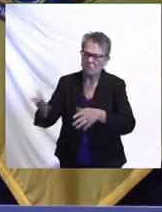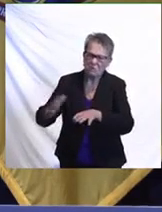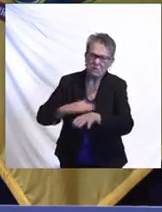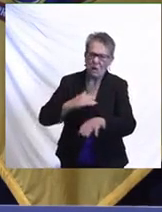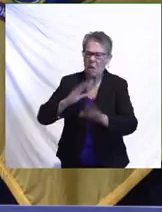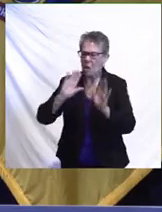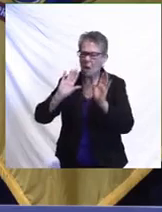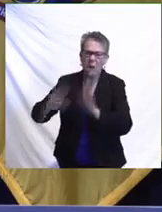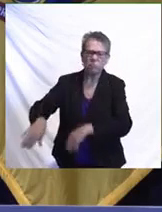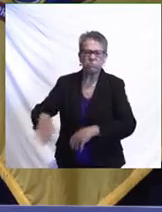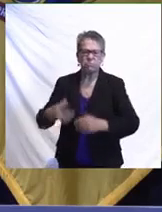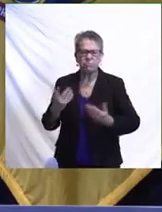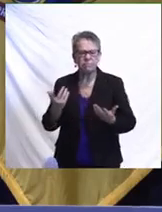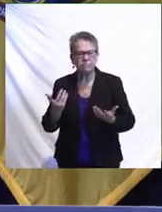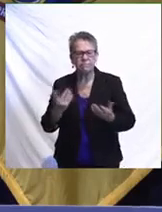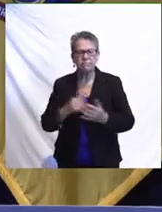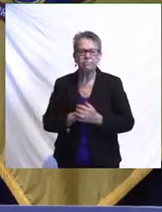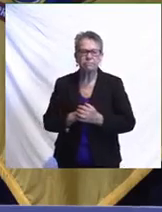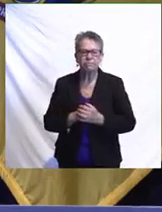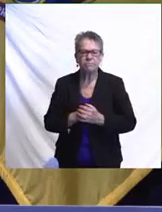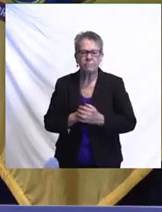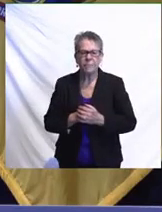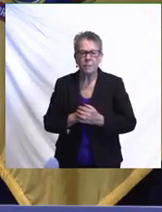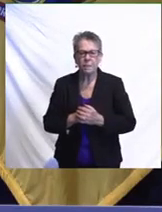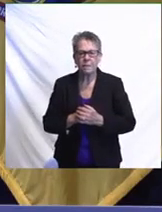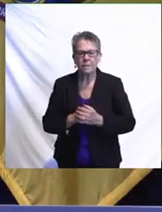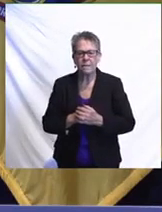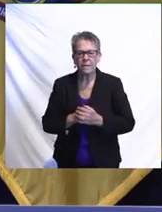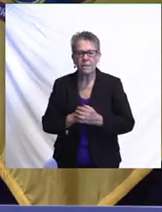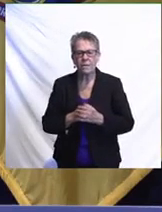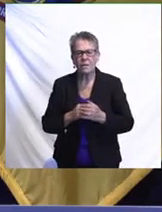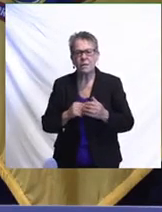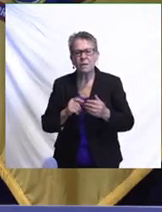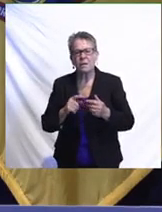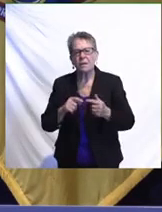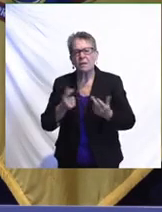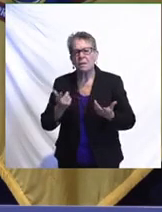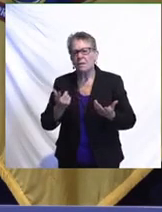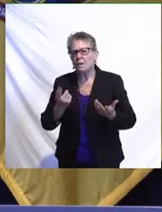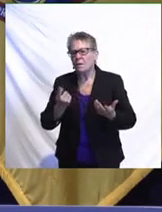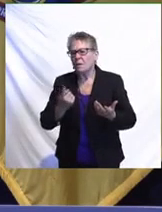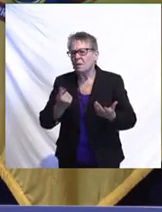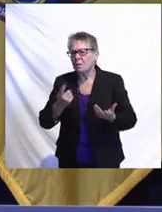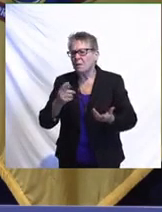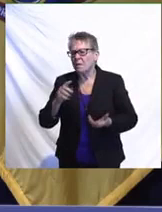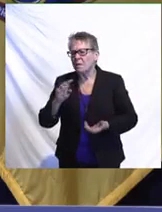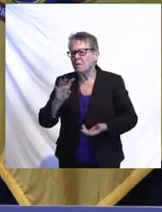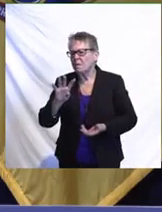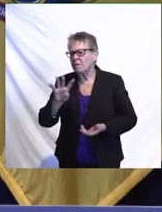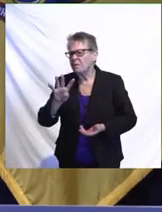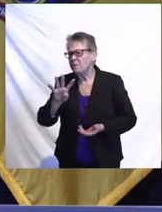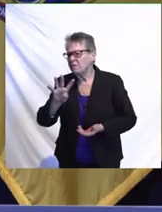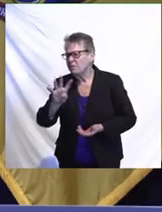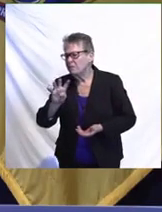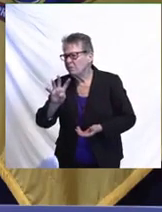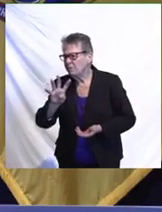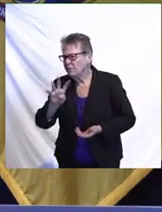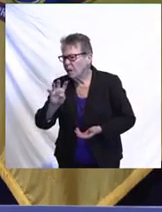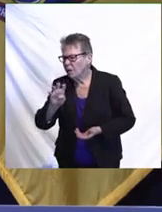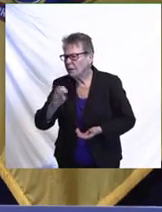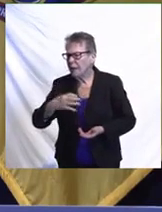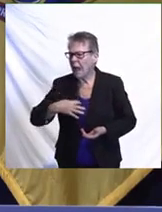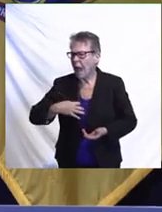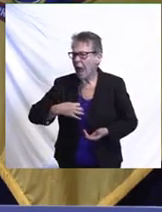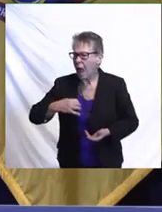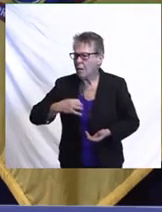then lastly, only about 400 of the roughly 6,000 applicants for money from the Excluded